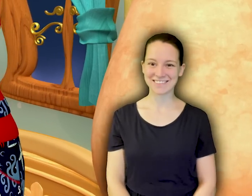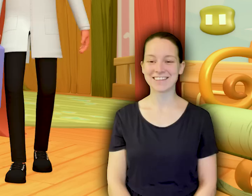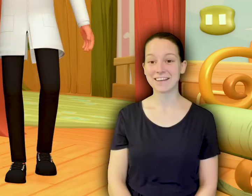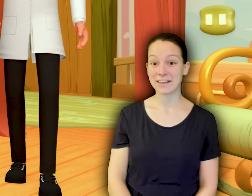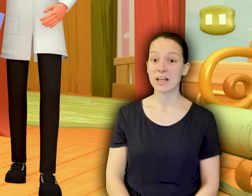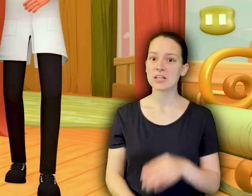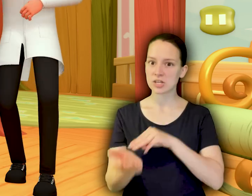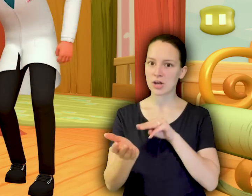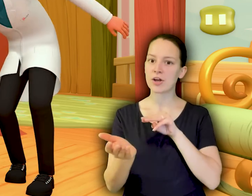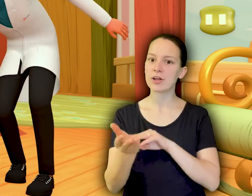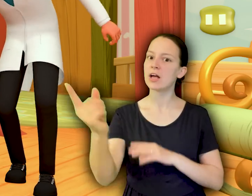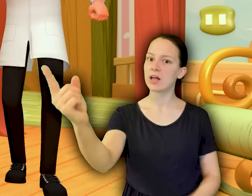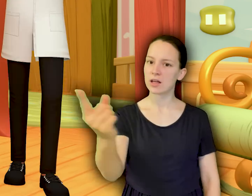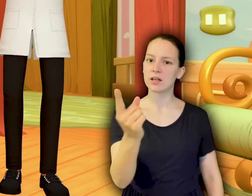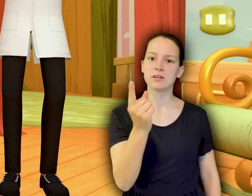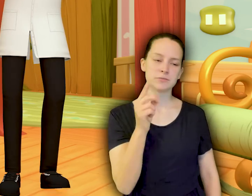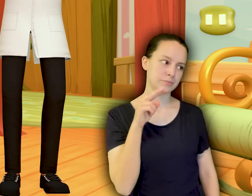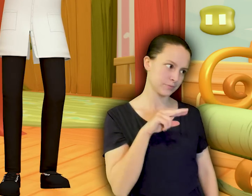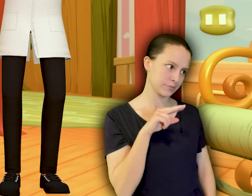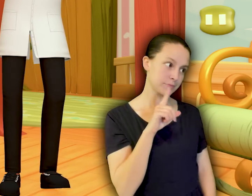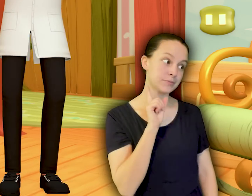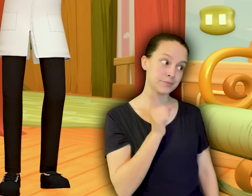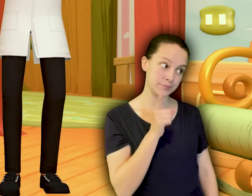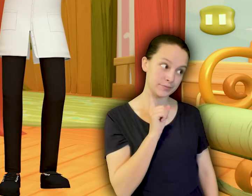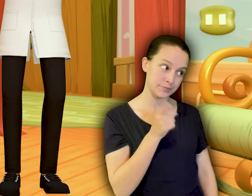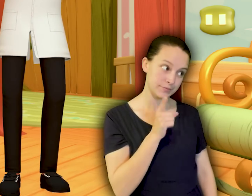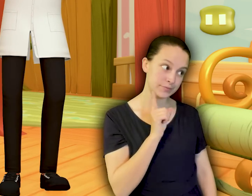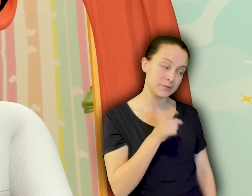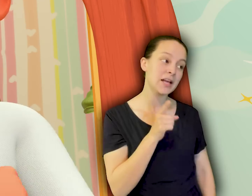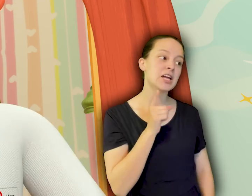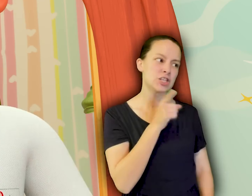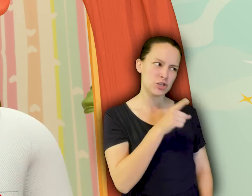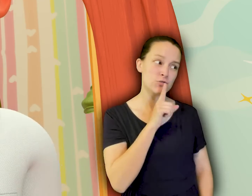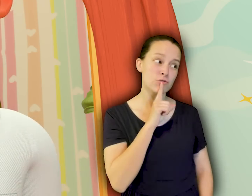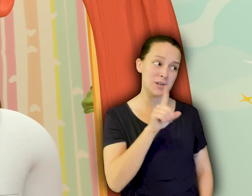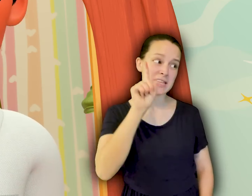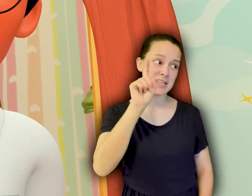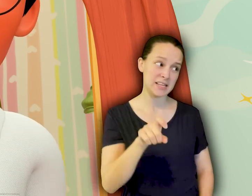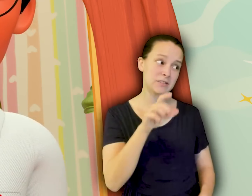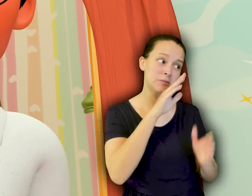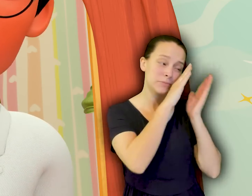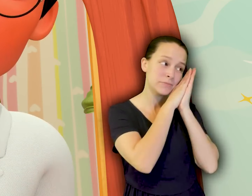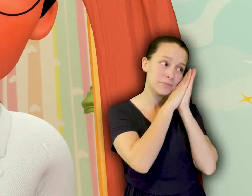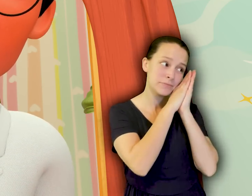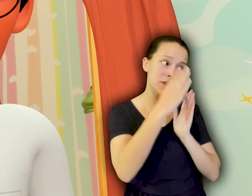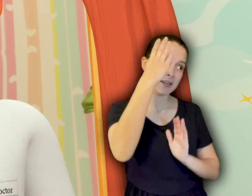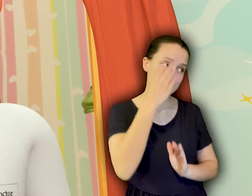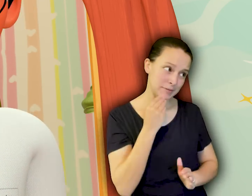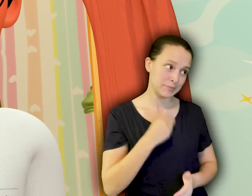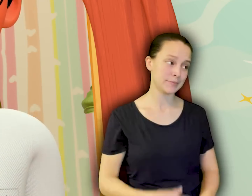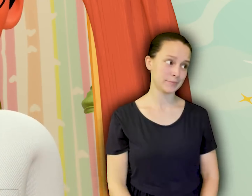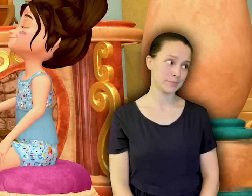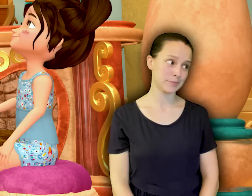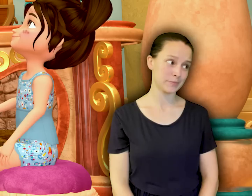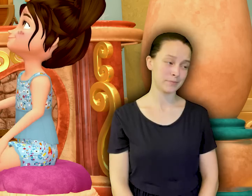play the doctor came and he shook his head and he said little miss you should stay